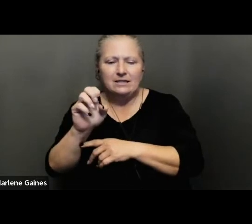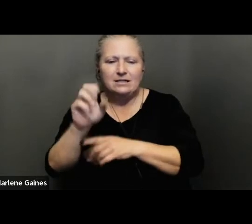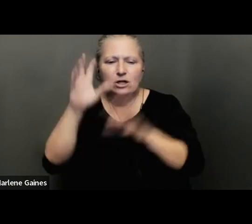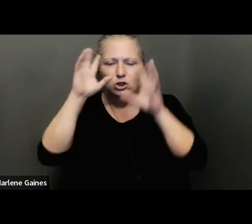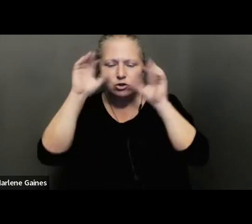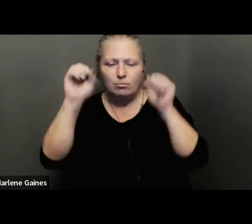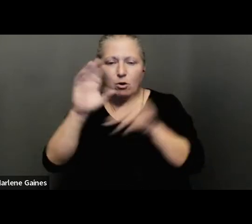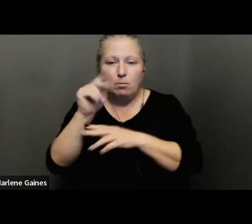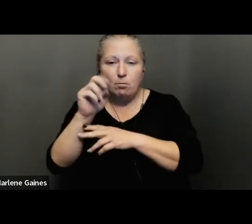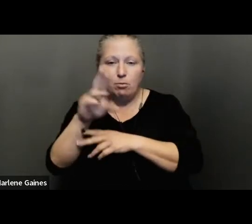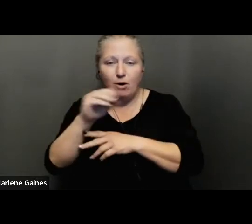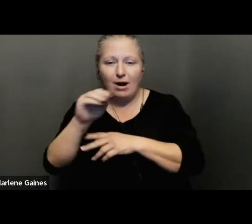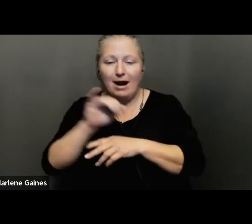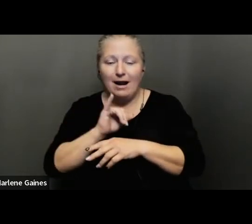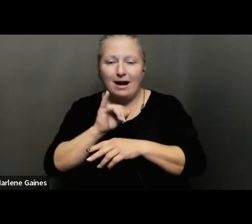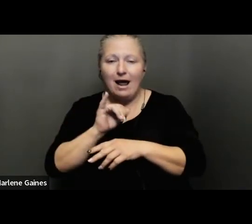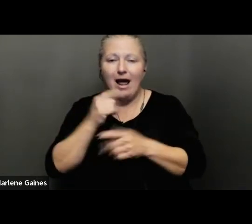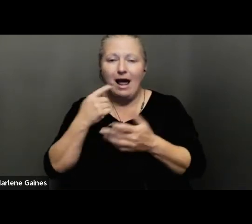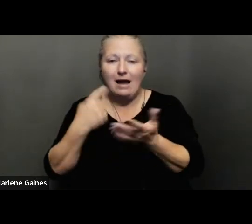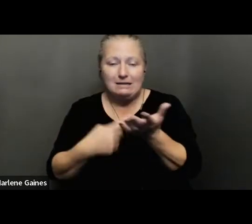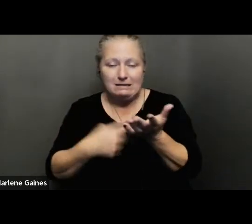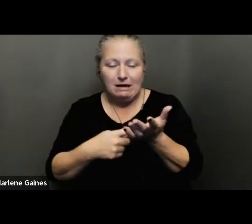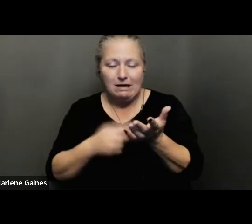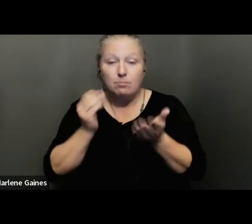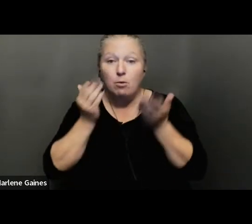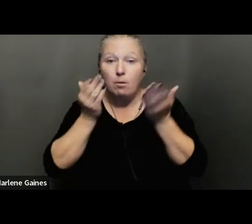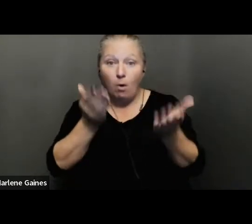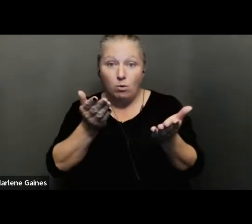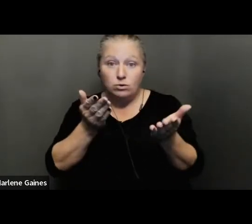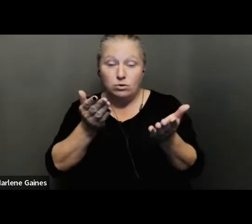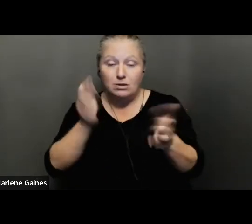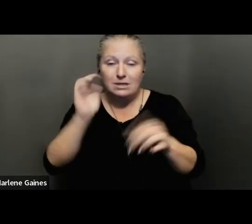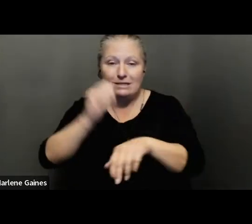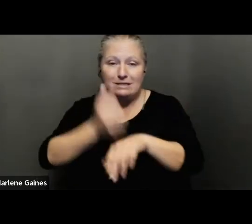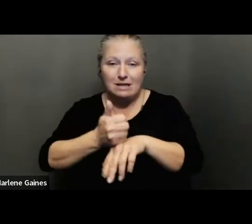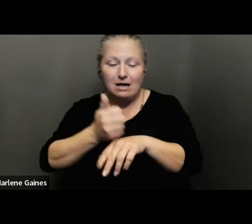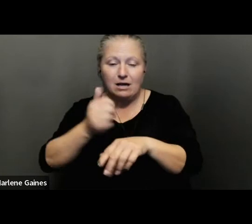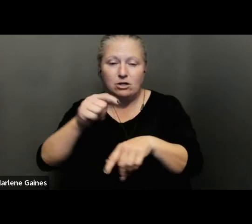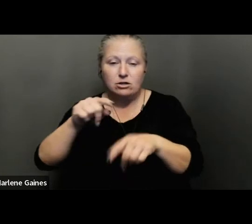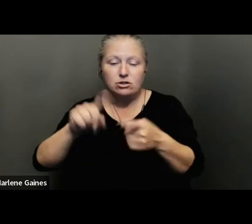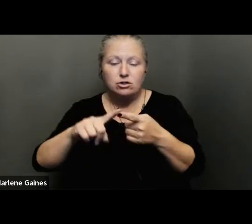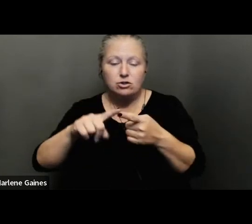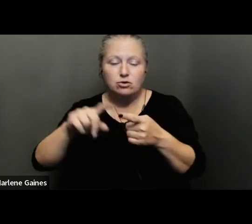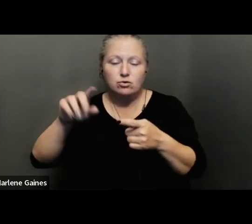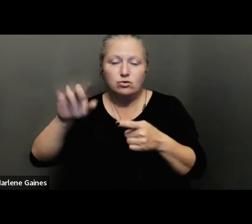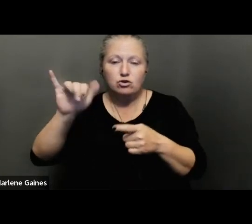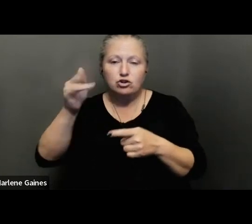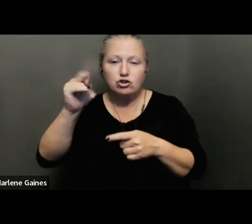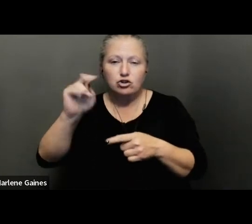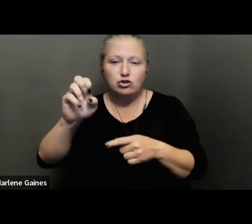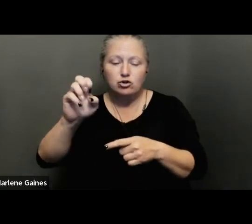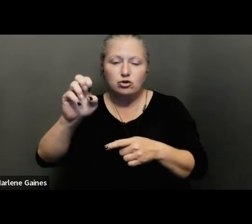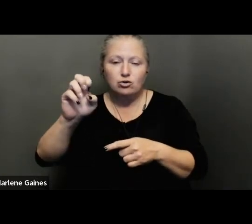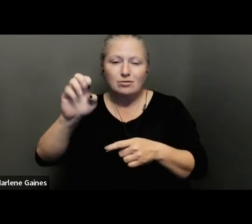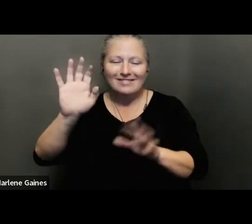Superintendent Booker and I have discussed this. Our proposal is to set it to June 20.